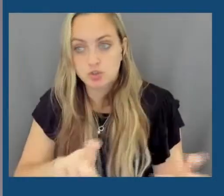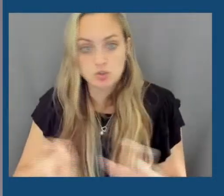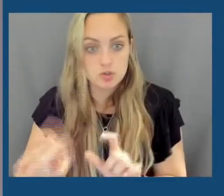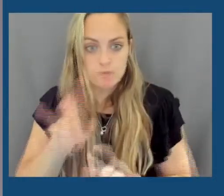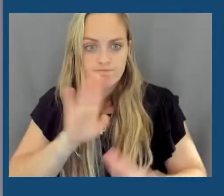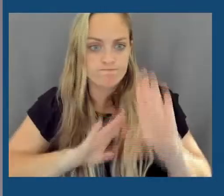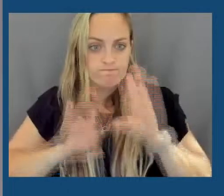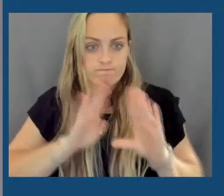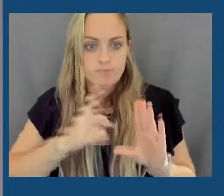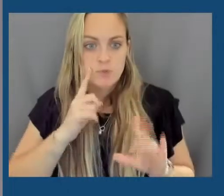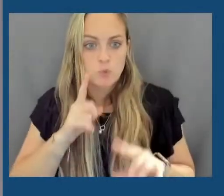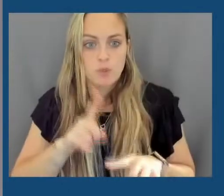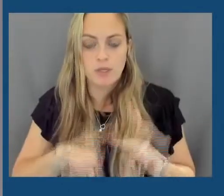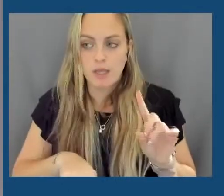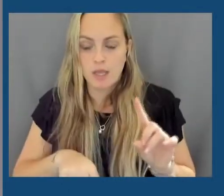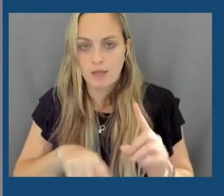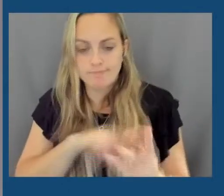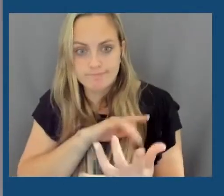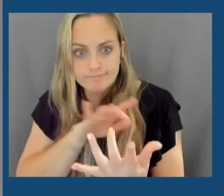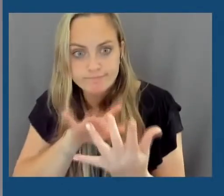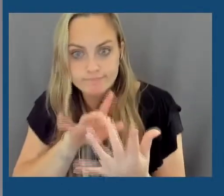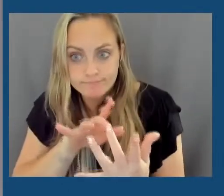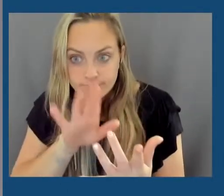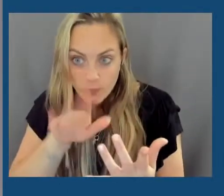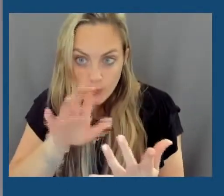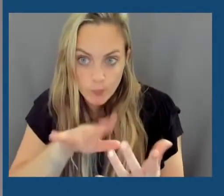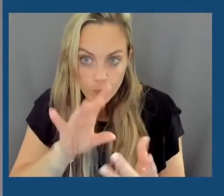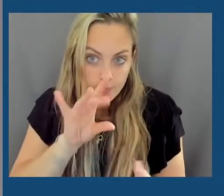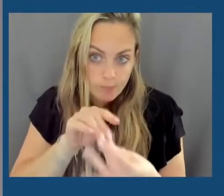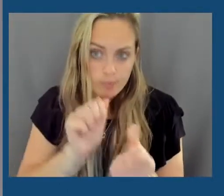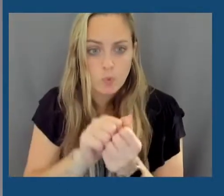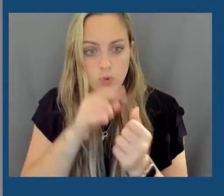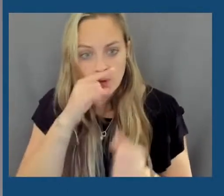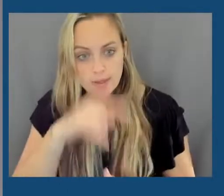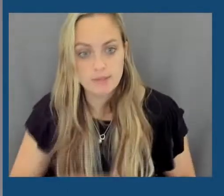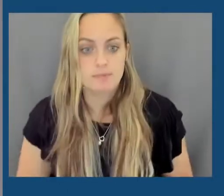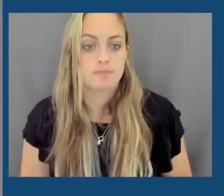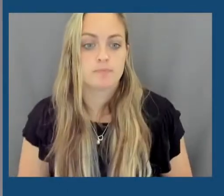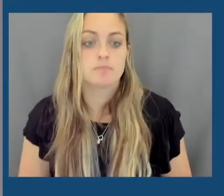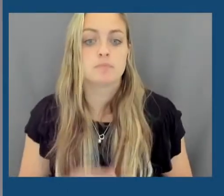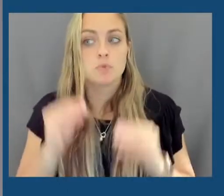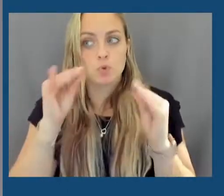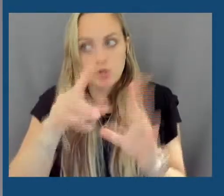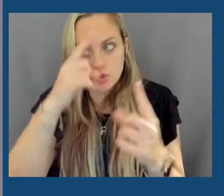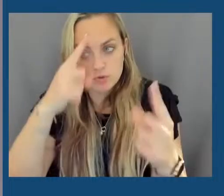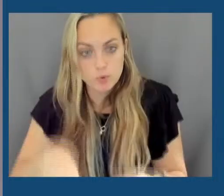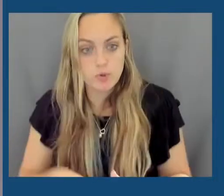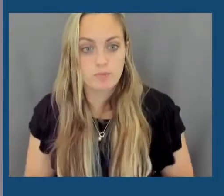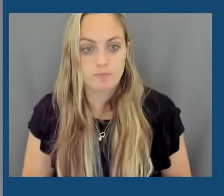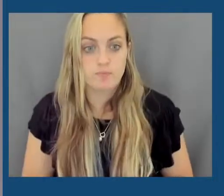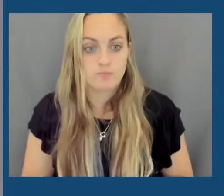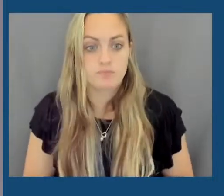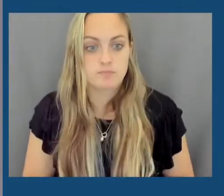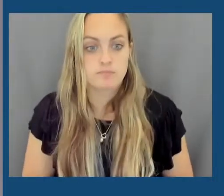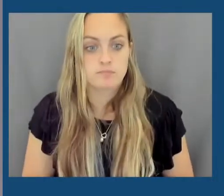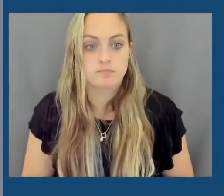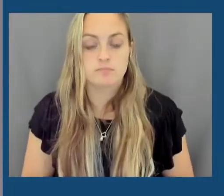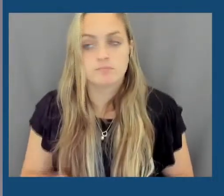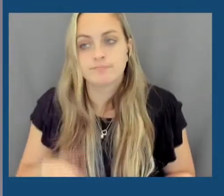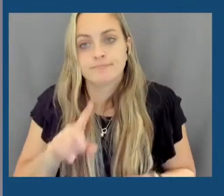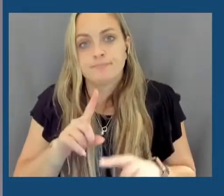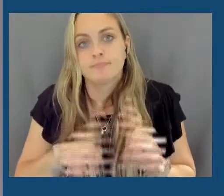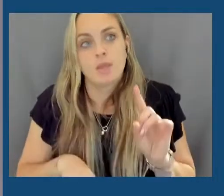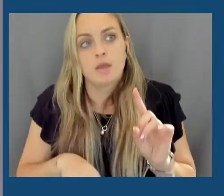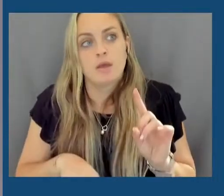because we're not able to break through to our kids. So teachers are on board with this, saying there cannot be